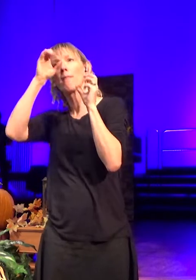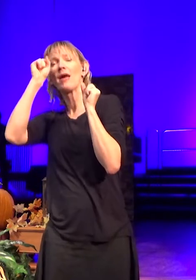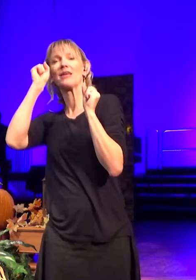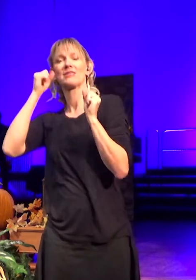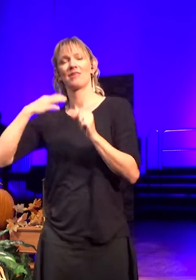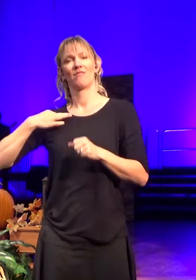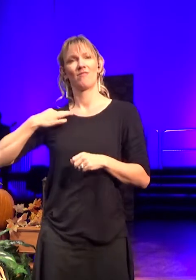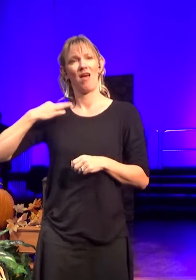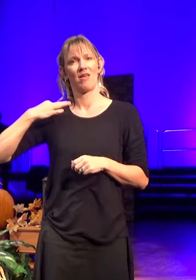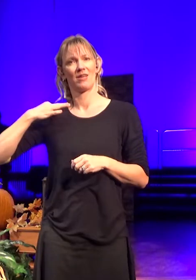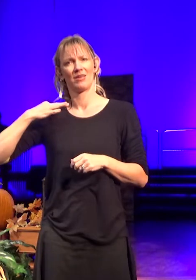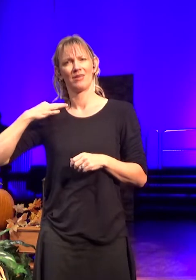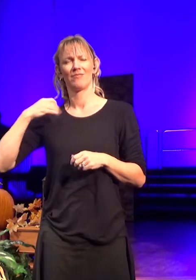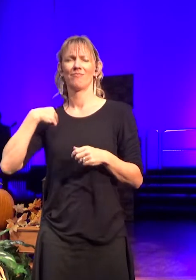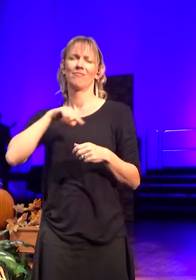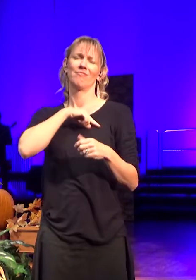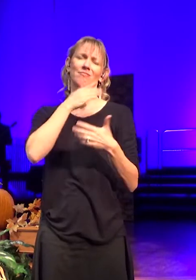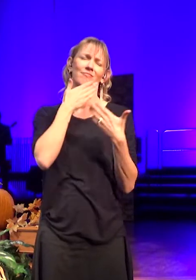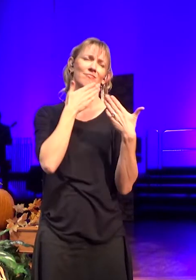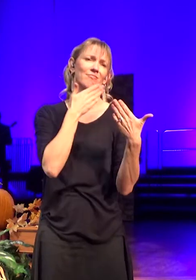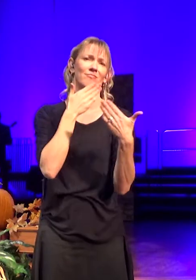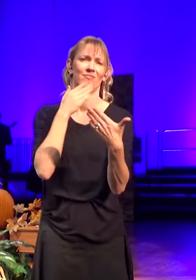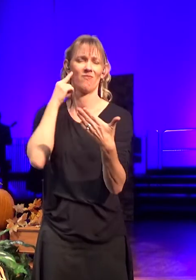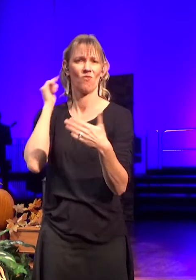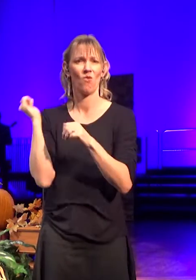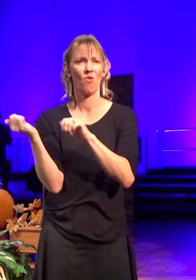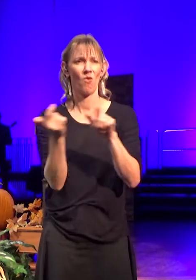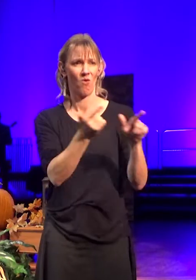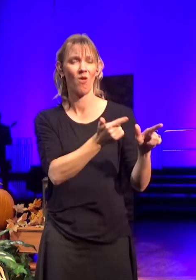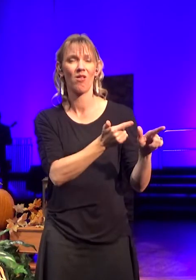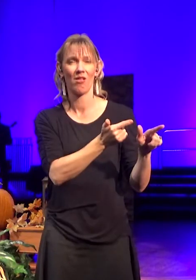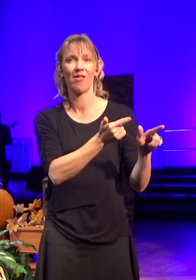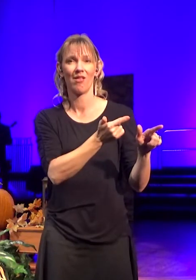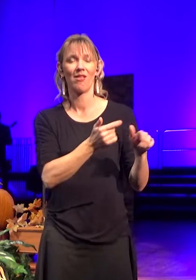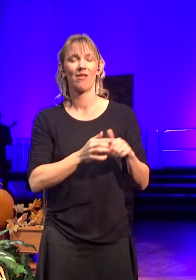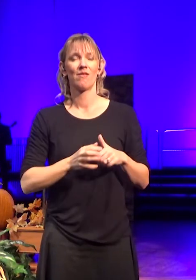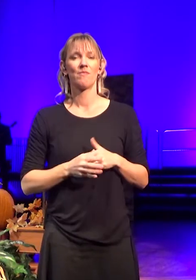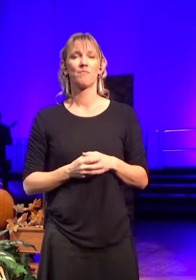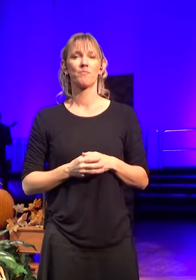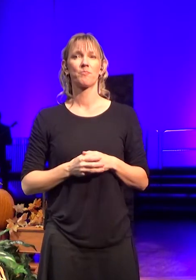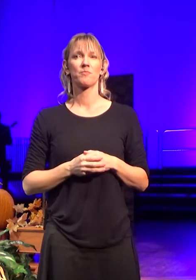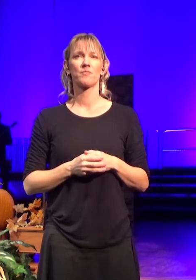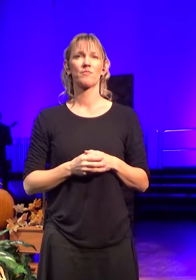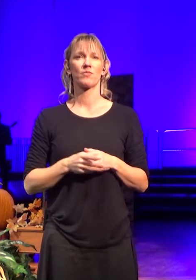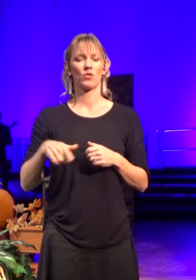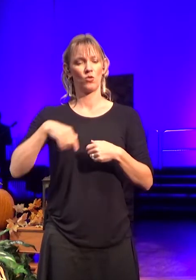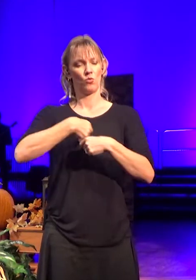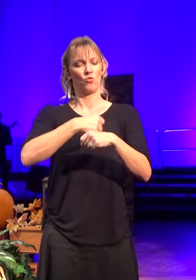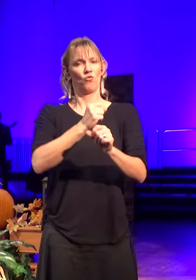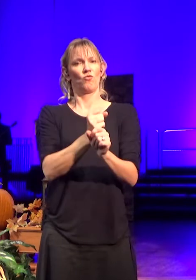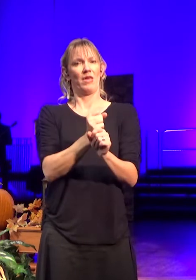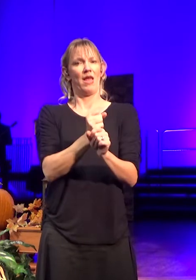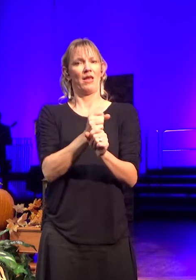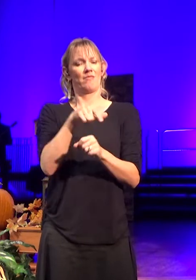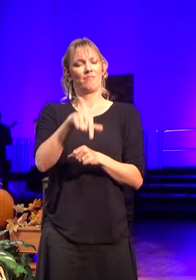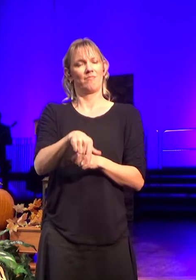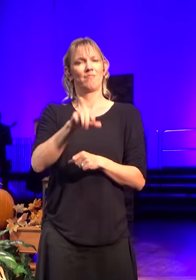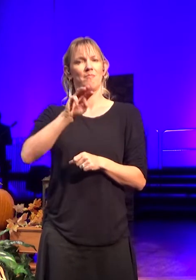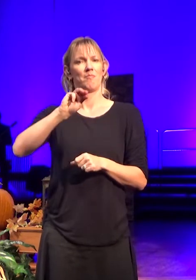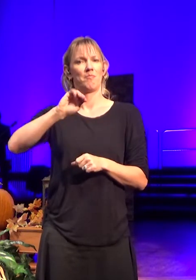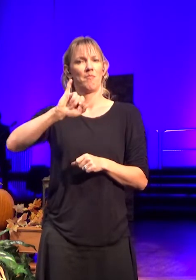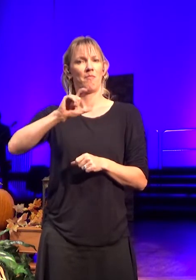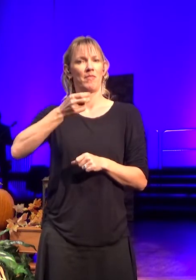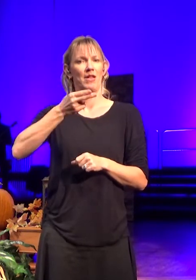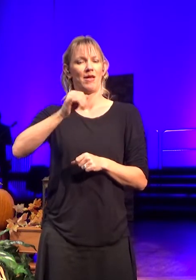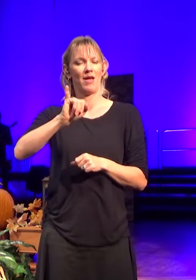our amazing volunteers. So very grateful for all who create